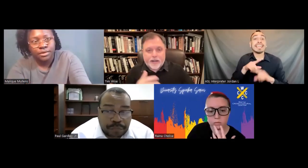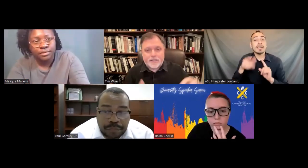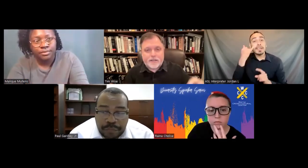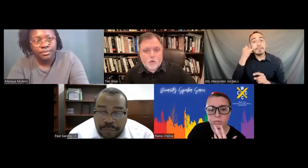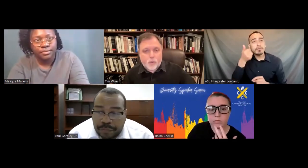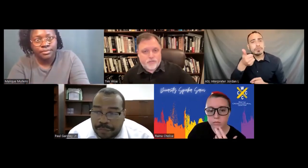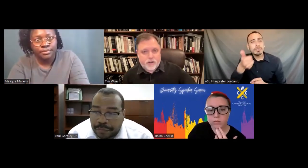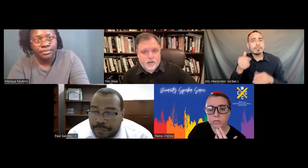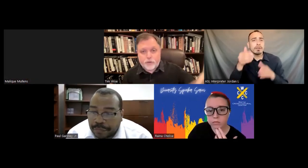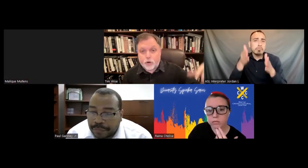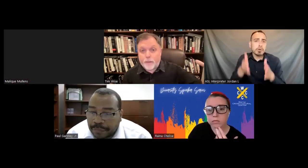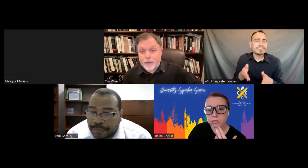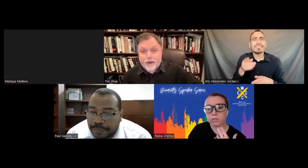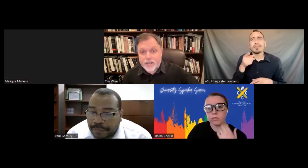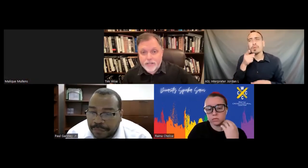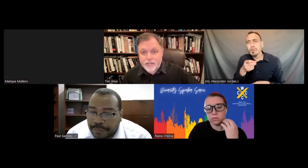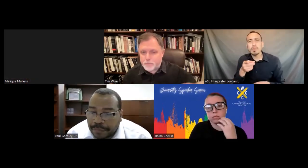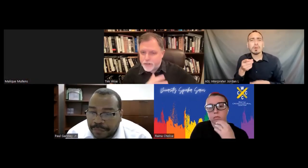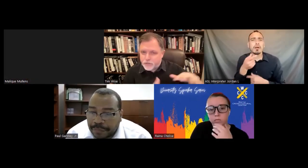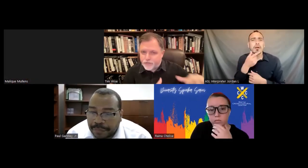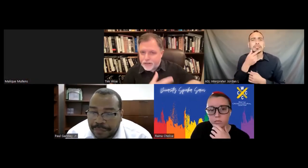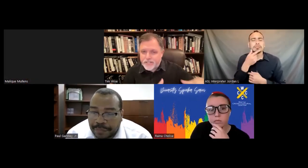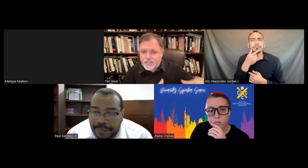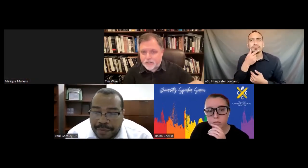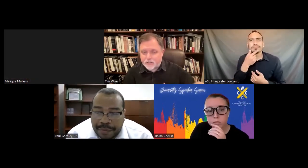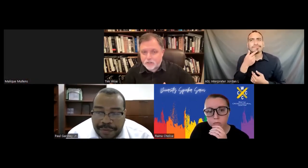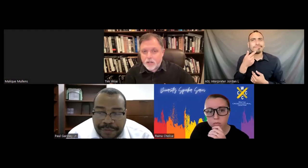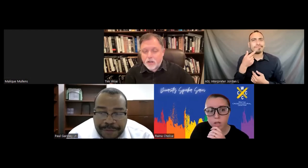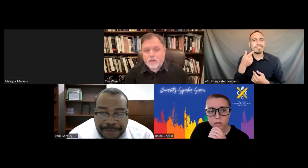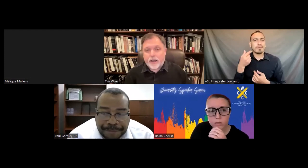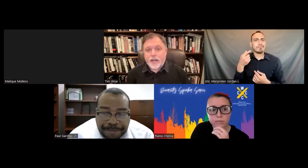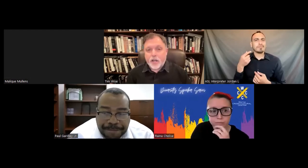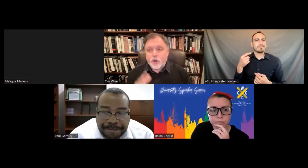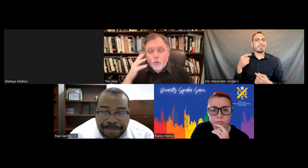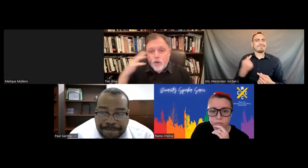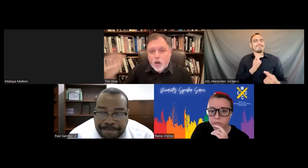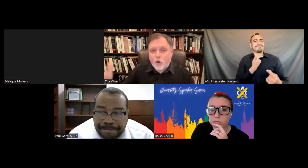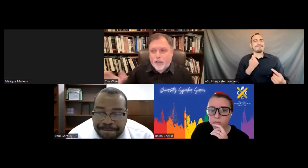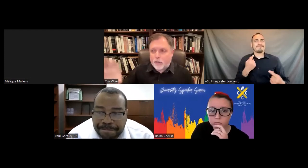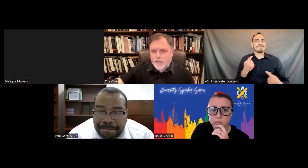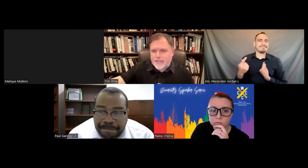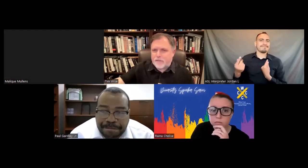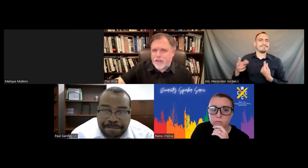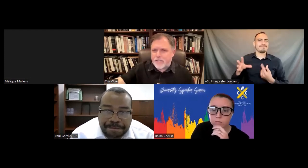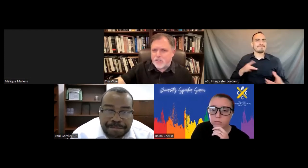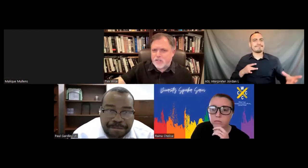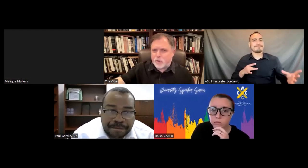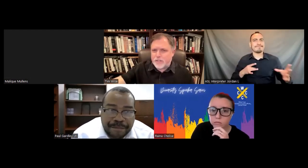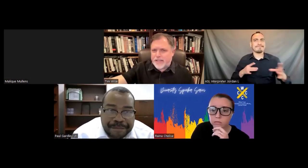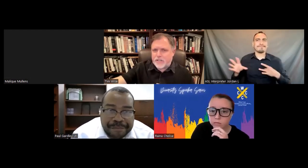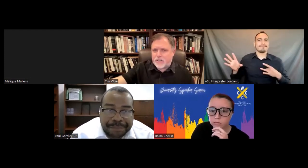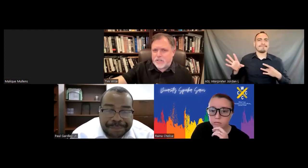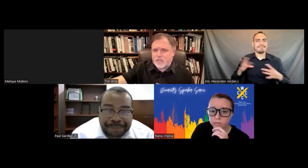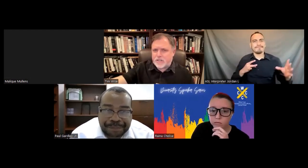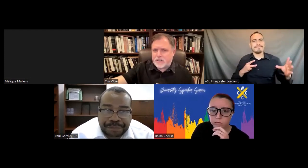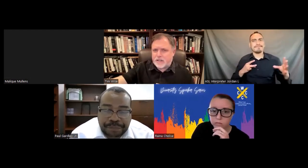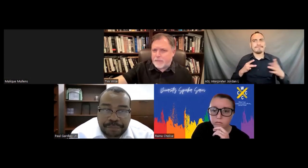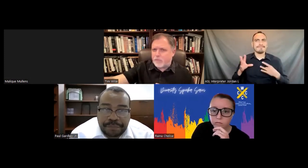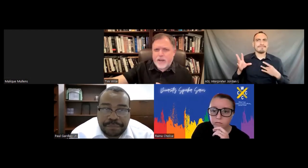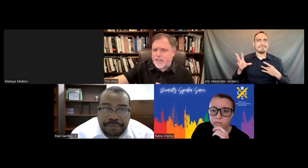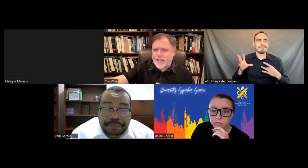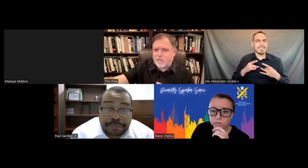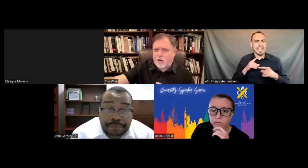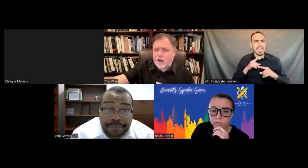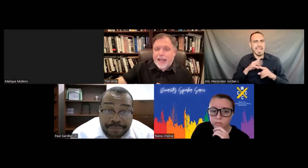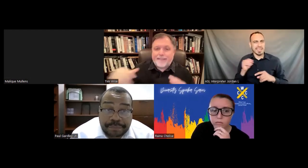that constant questioning of your Americanness, but it's very subtle, right? You don't know, like, was that racism, or was that just, am